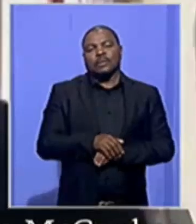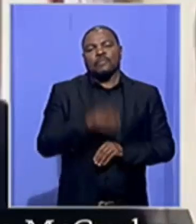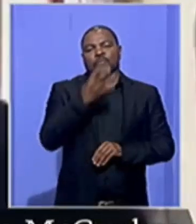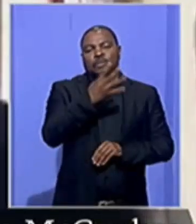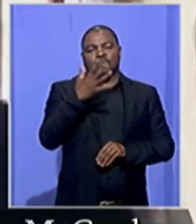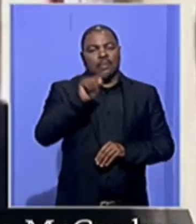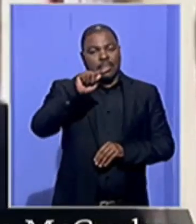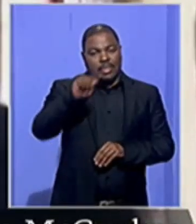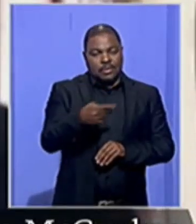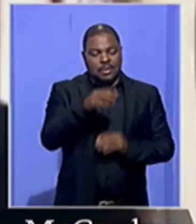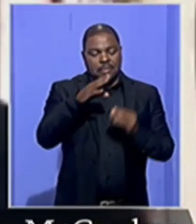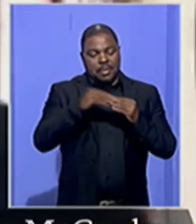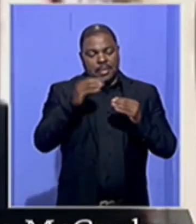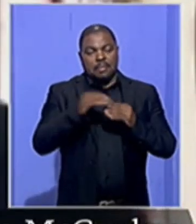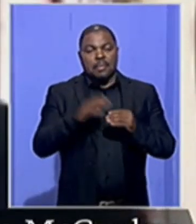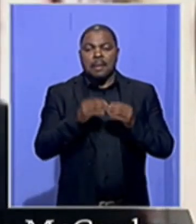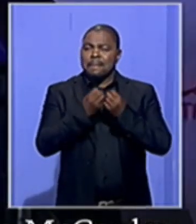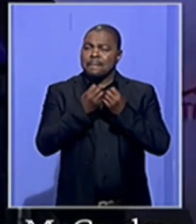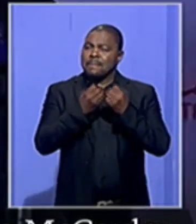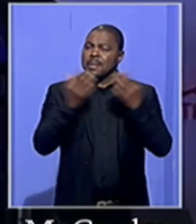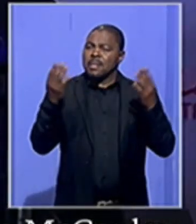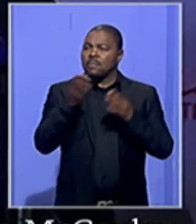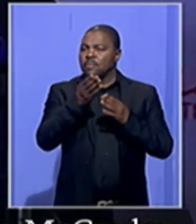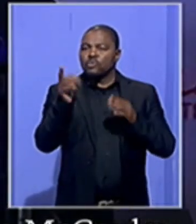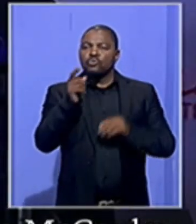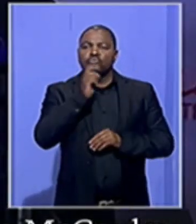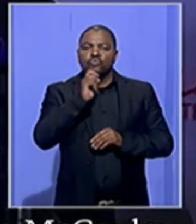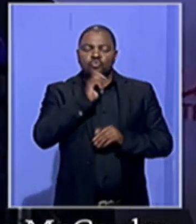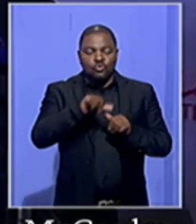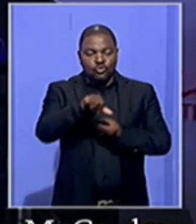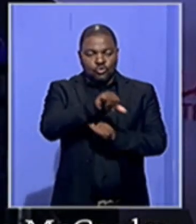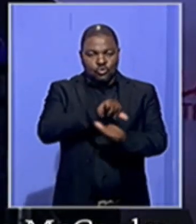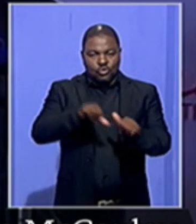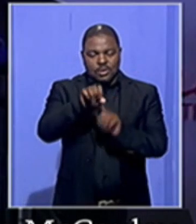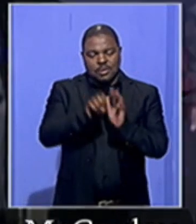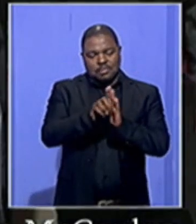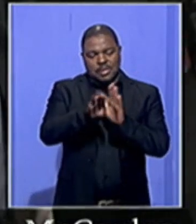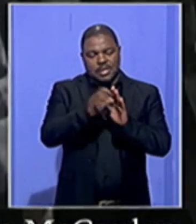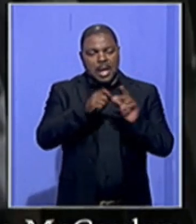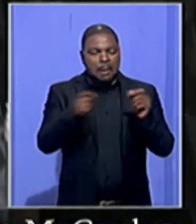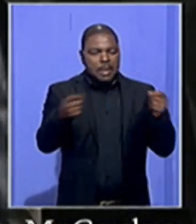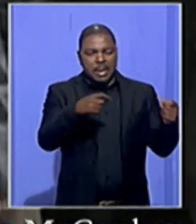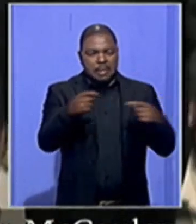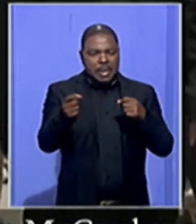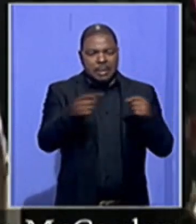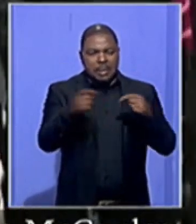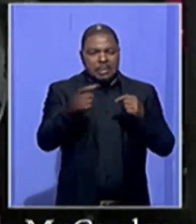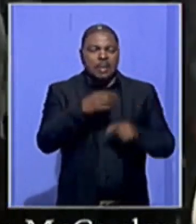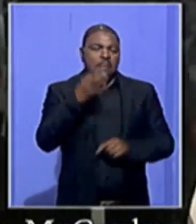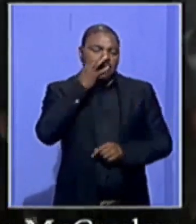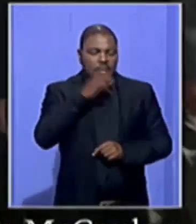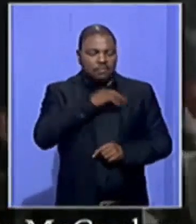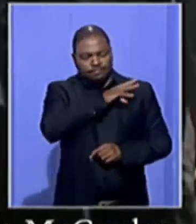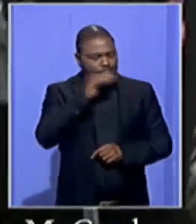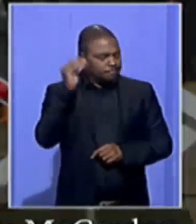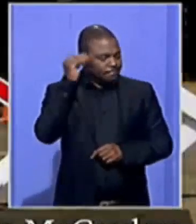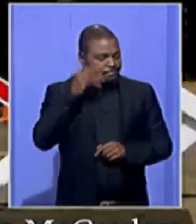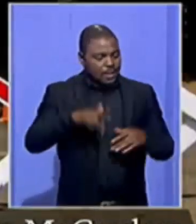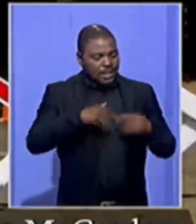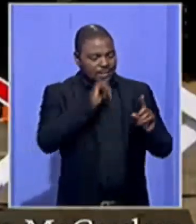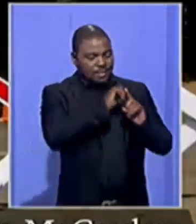15,000. Bontsi ba tsona bo dirisitse mafaratlhatlha a dikgolagano go tlhagisa ka mo ba tla gopolang McCauley ka